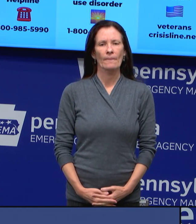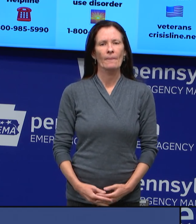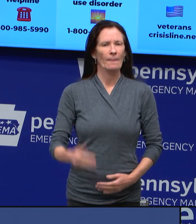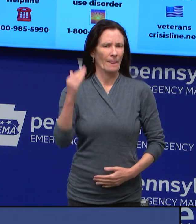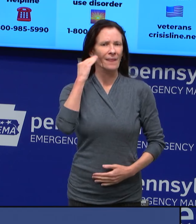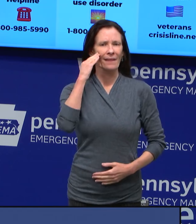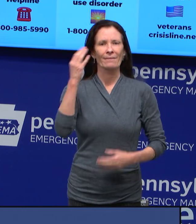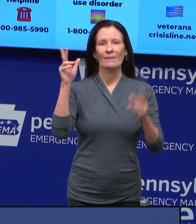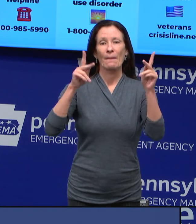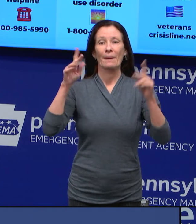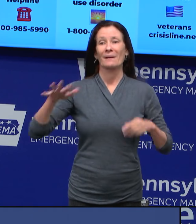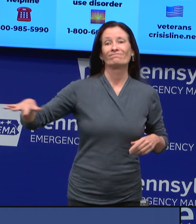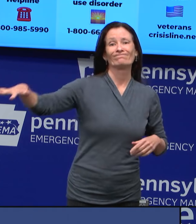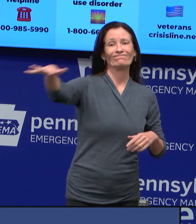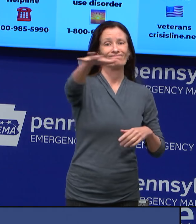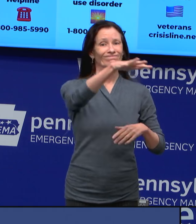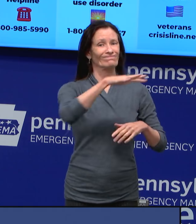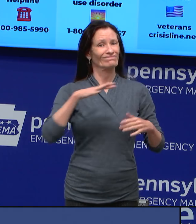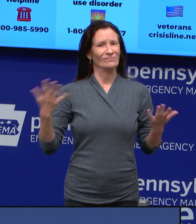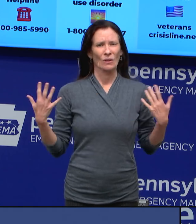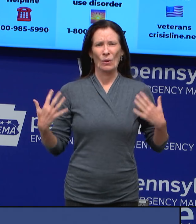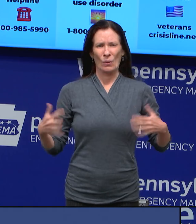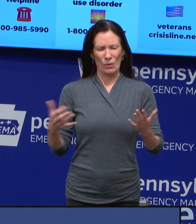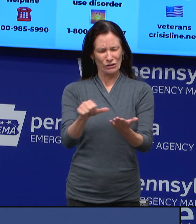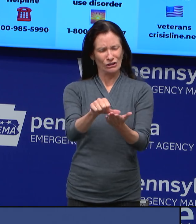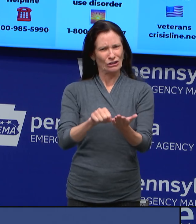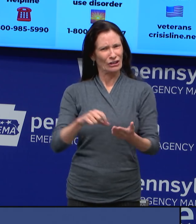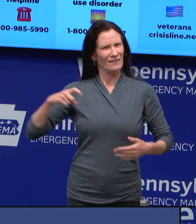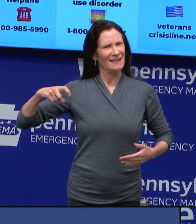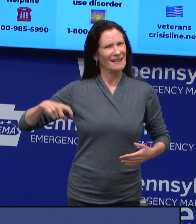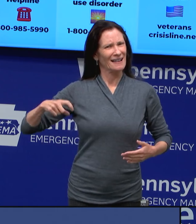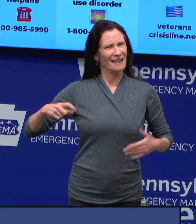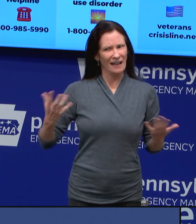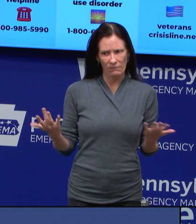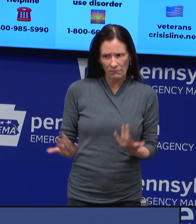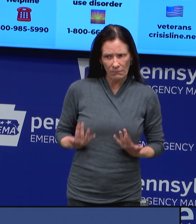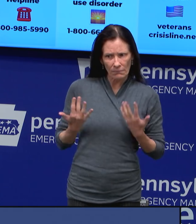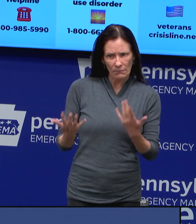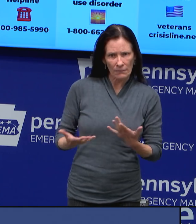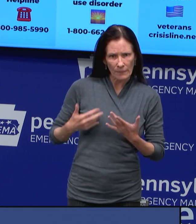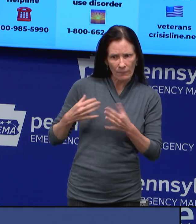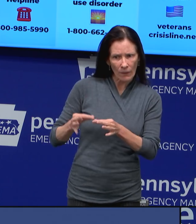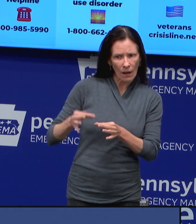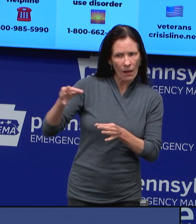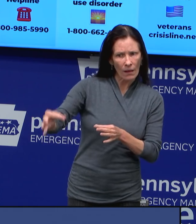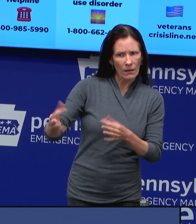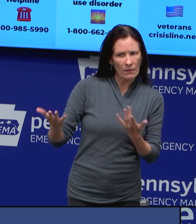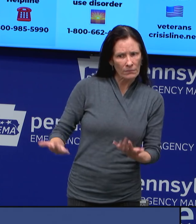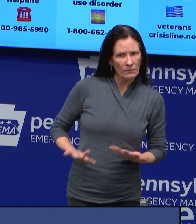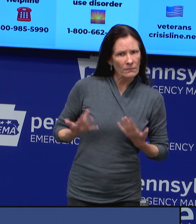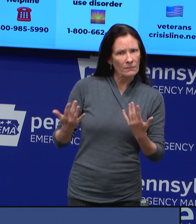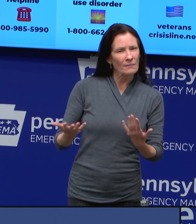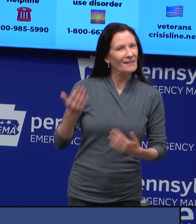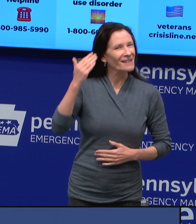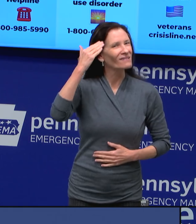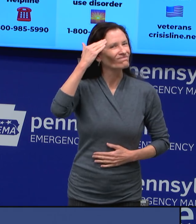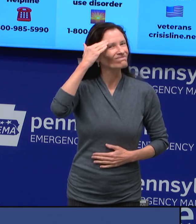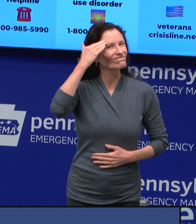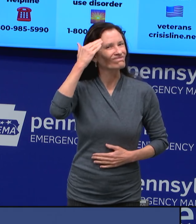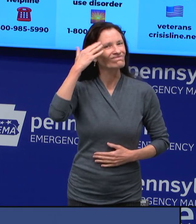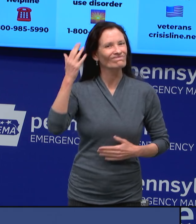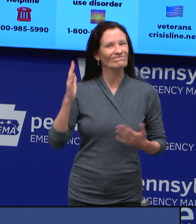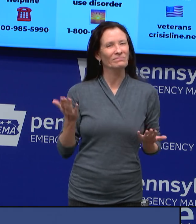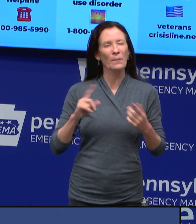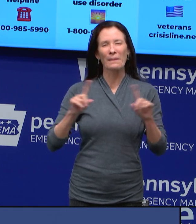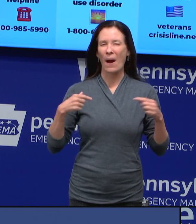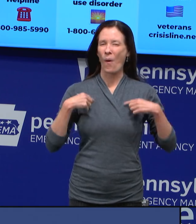had to delay important elective procedures and operations, but it was necessary to ensure that our healthcare